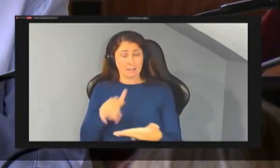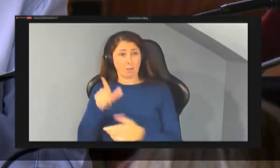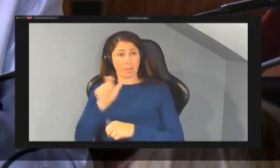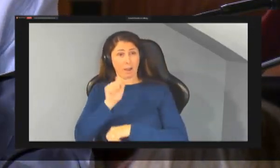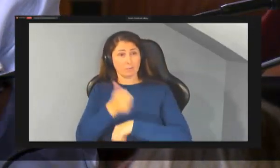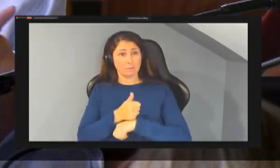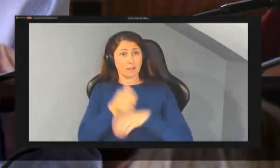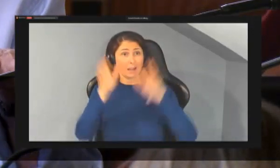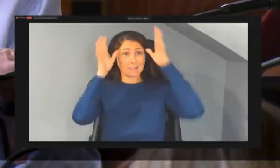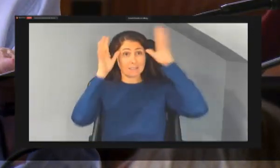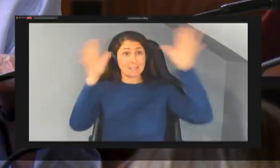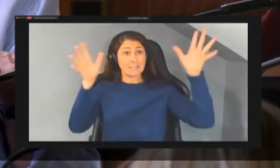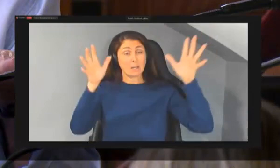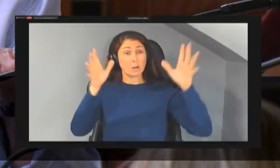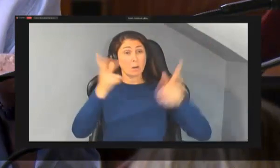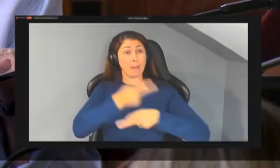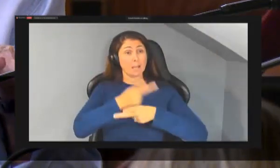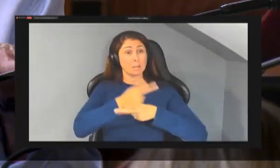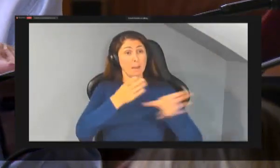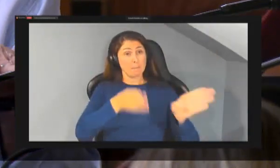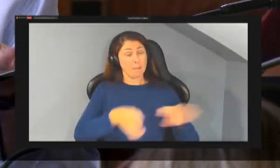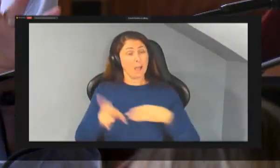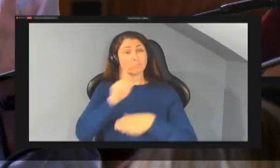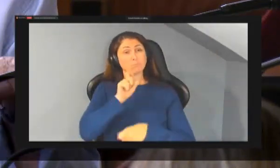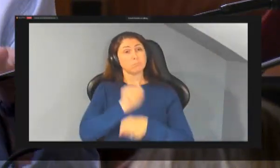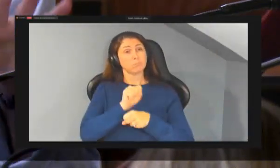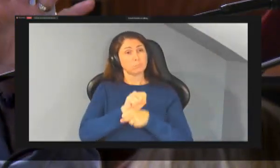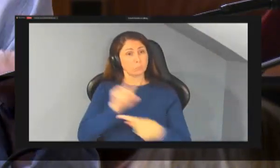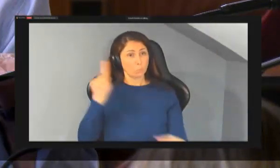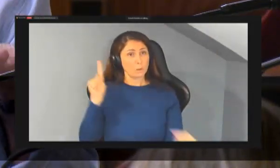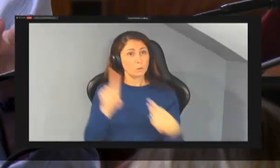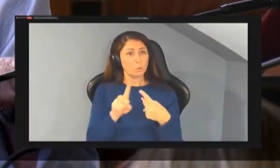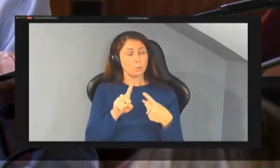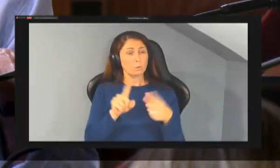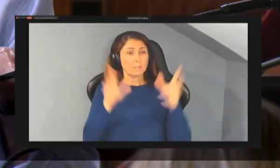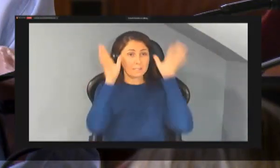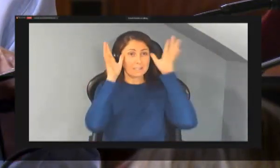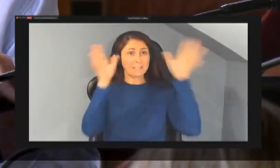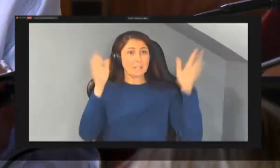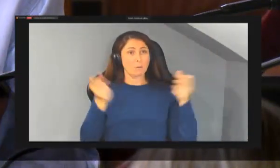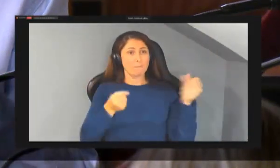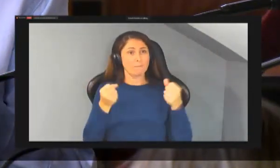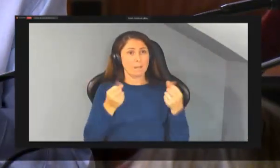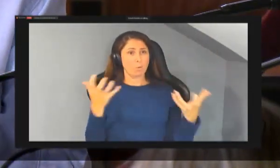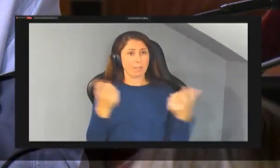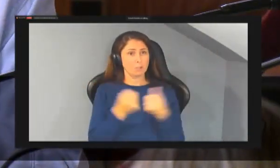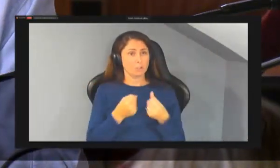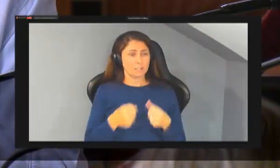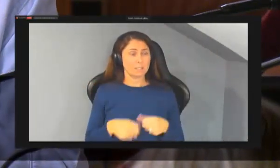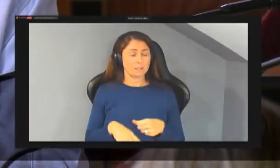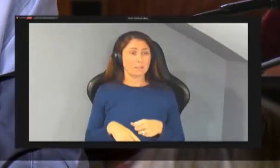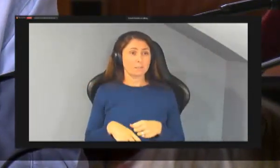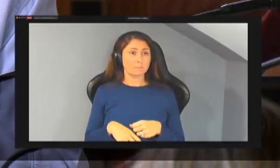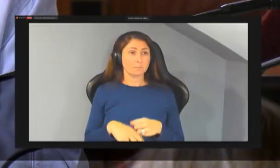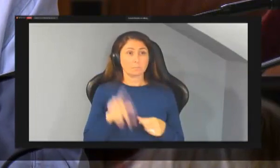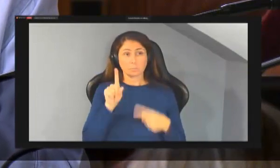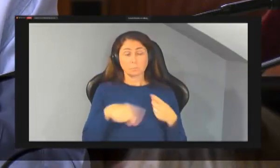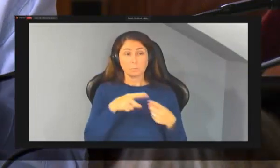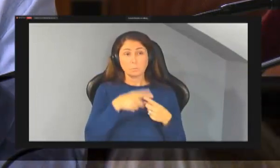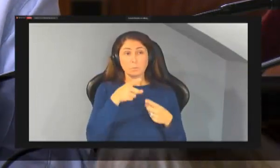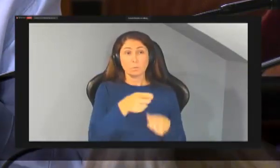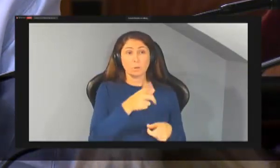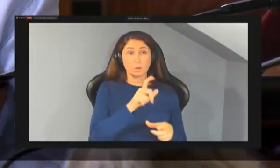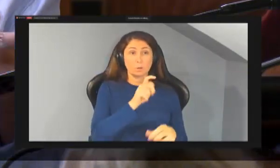management plan, they have in fact reduced deer vehicle collisions. When you implement a deer management